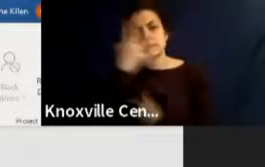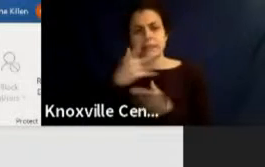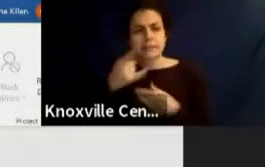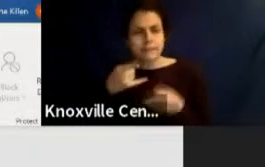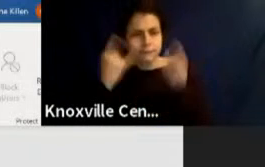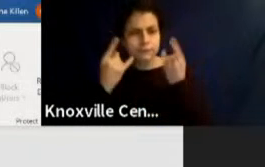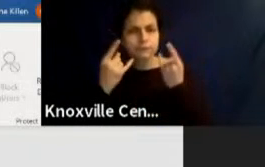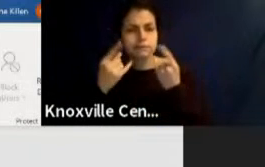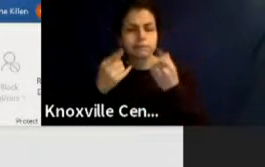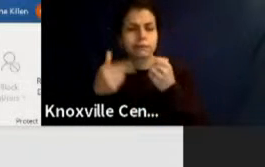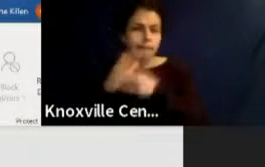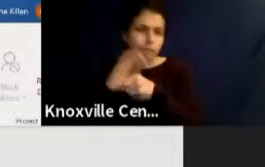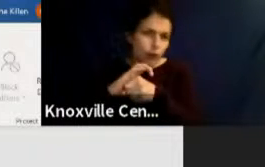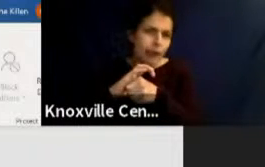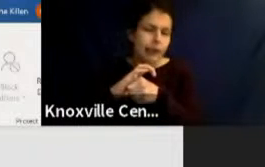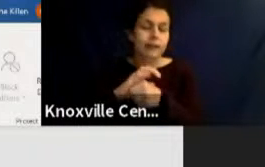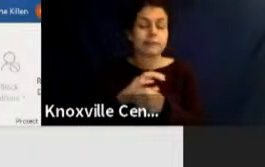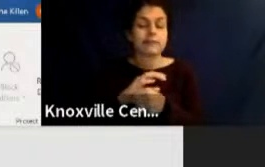executive order and take out